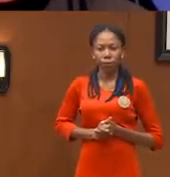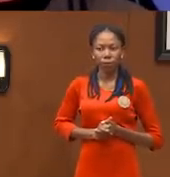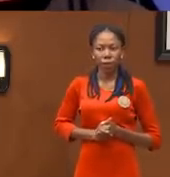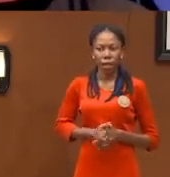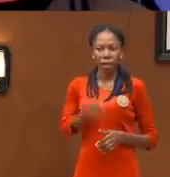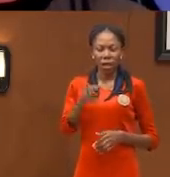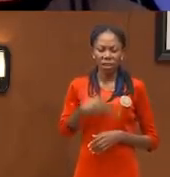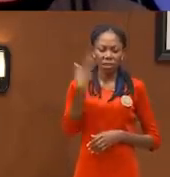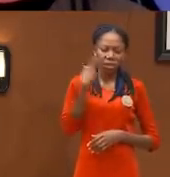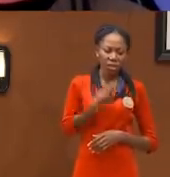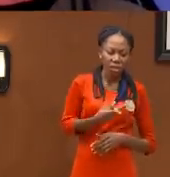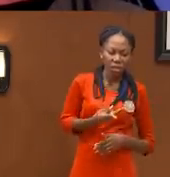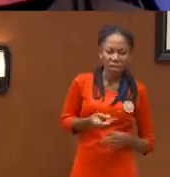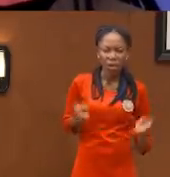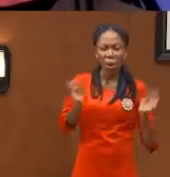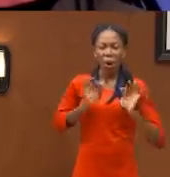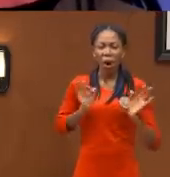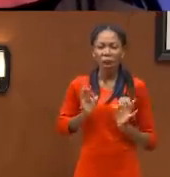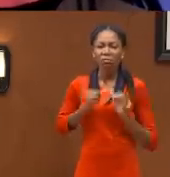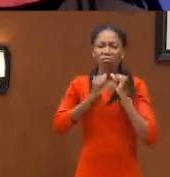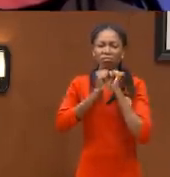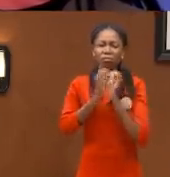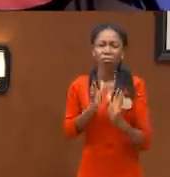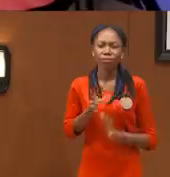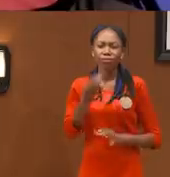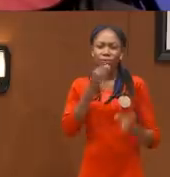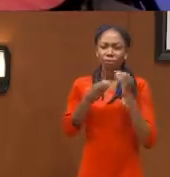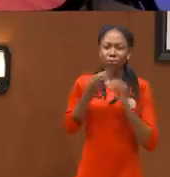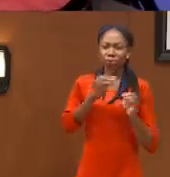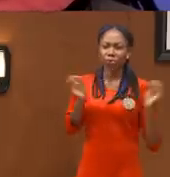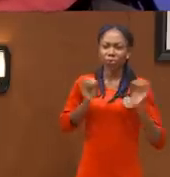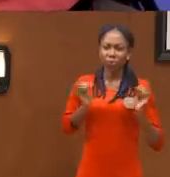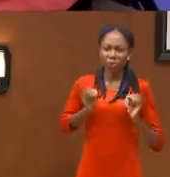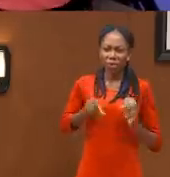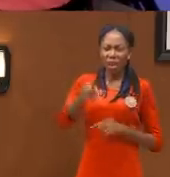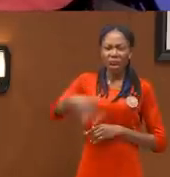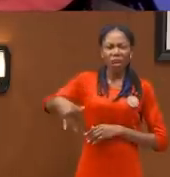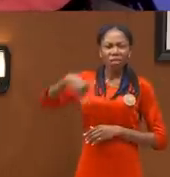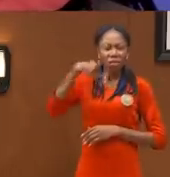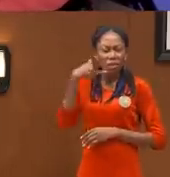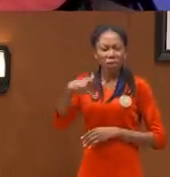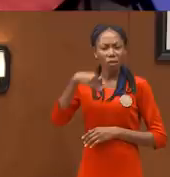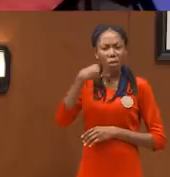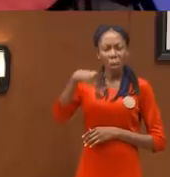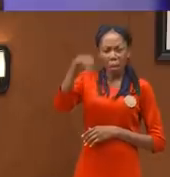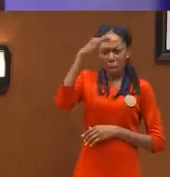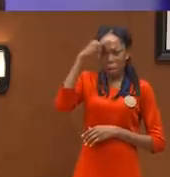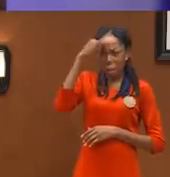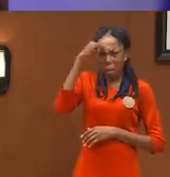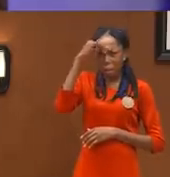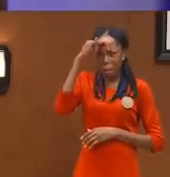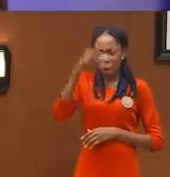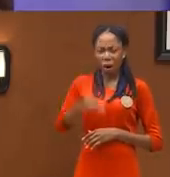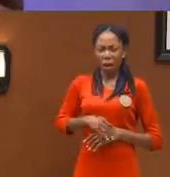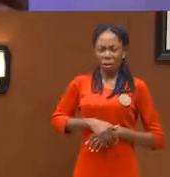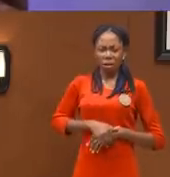there was nothing at home to eat. There was nothing. We're calling this guy. He wasn't picking his call.